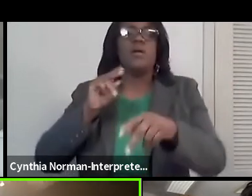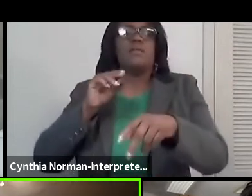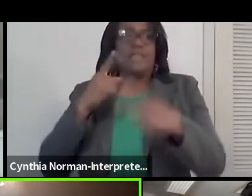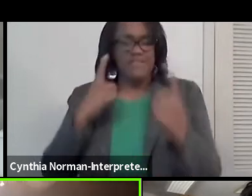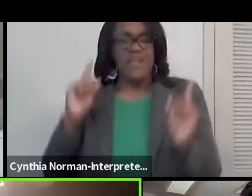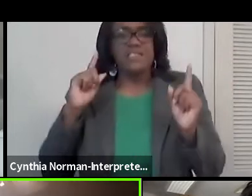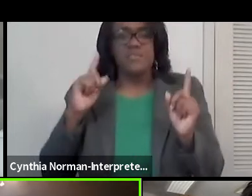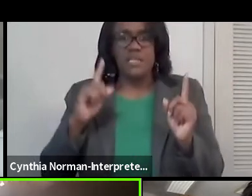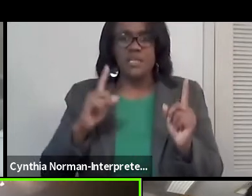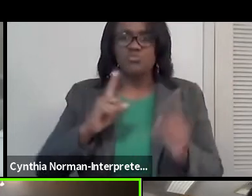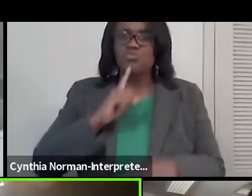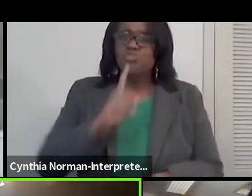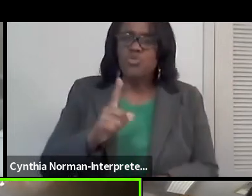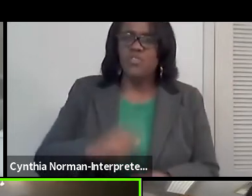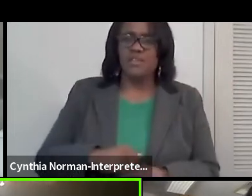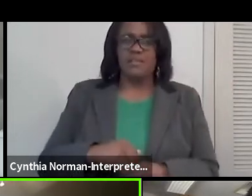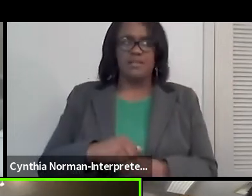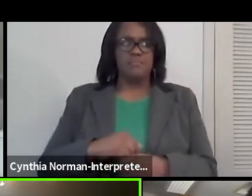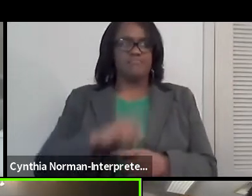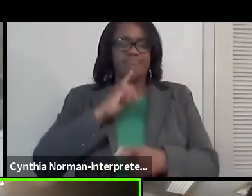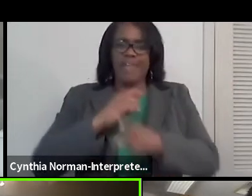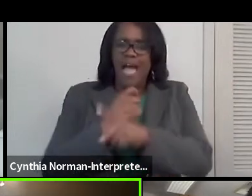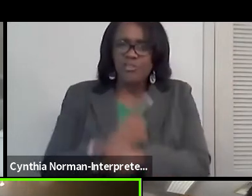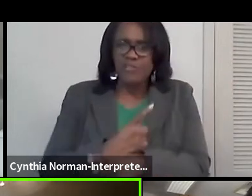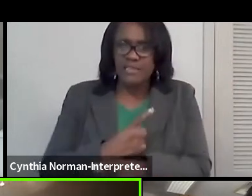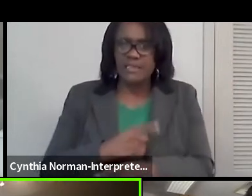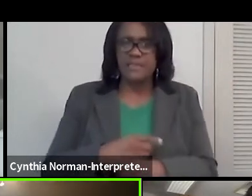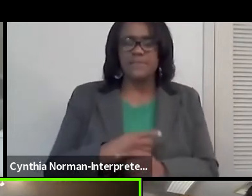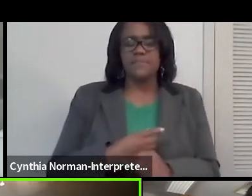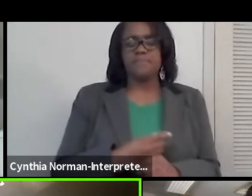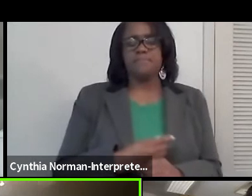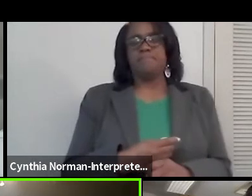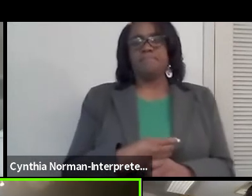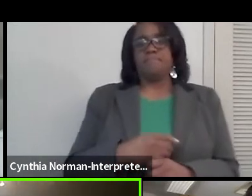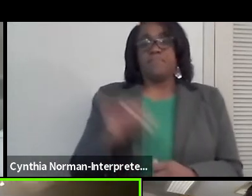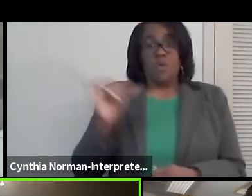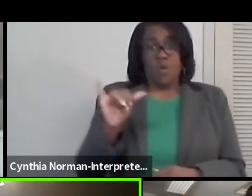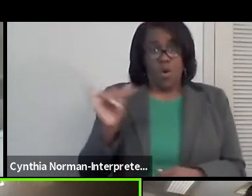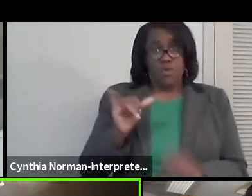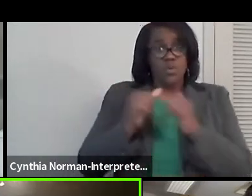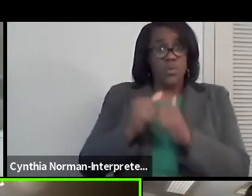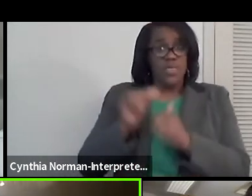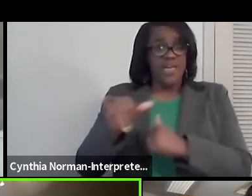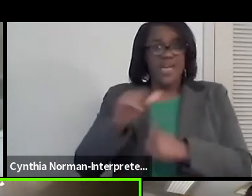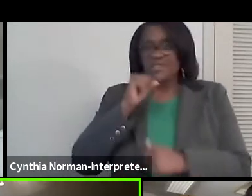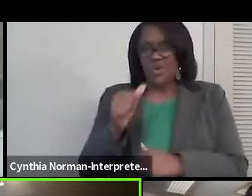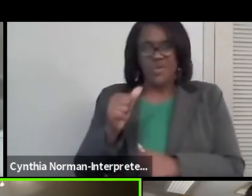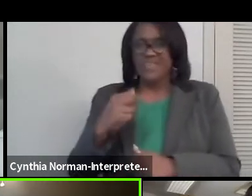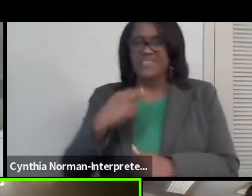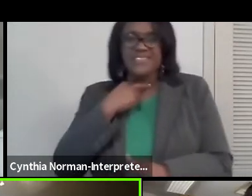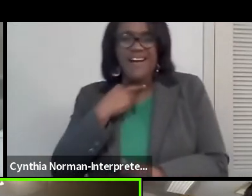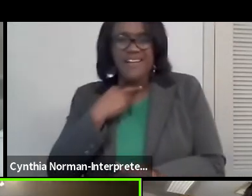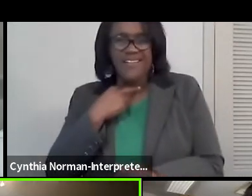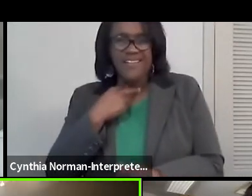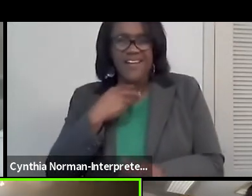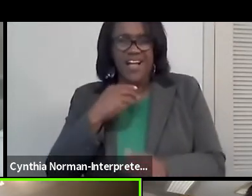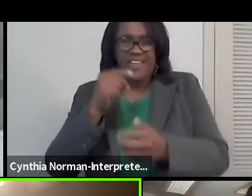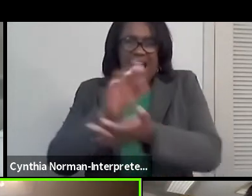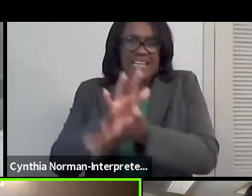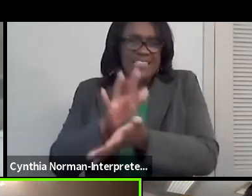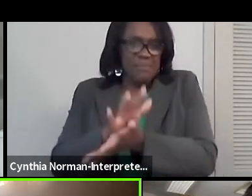accurately. And then I would also say, along with that, don't get too stuck on the academic